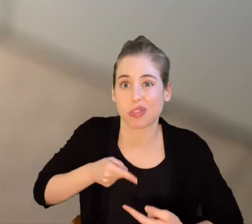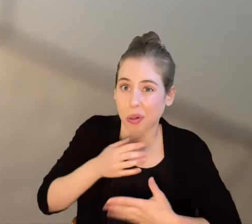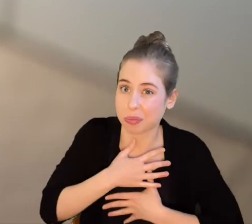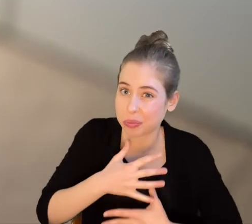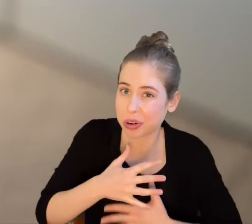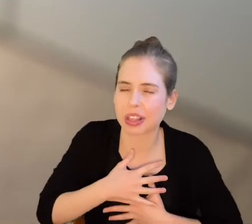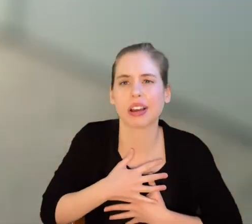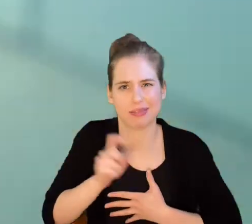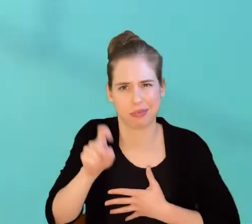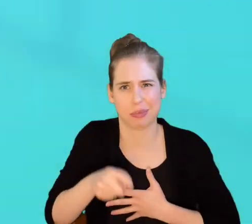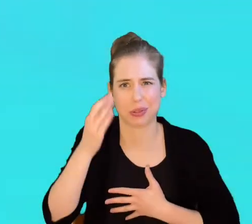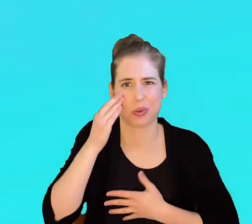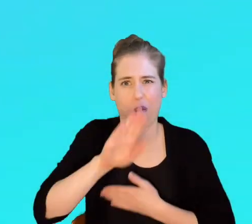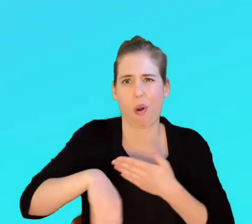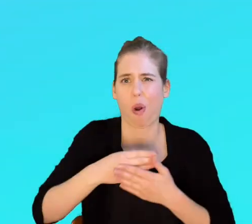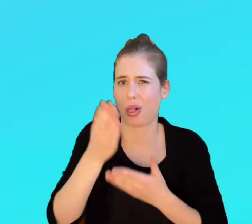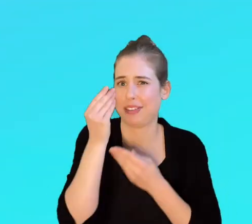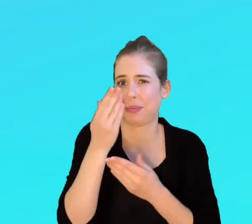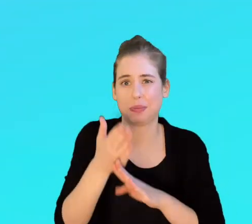informed decision.